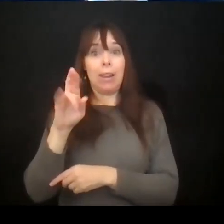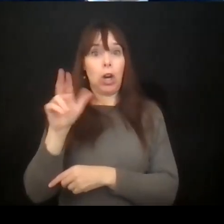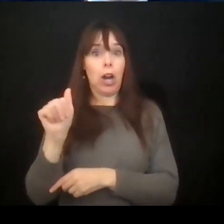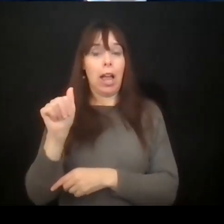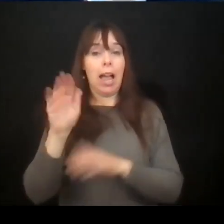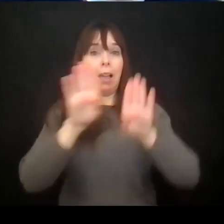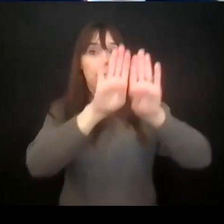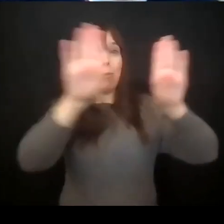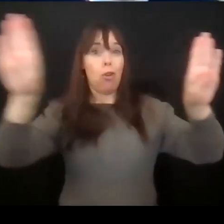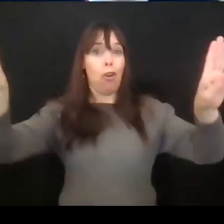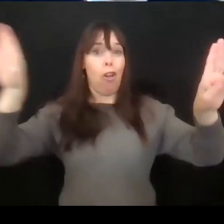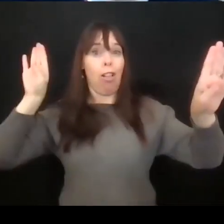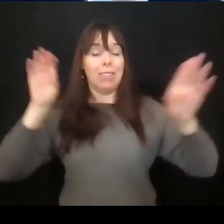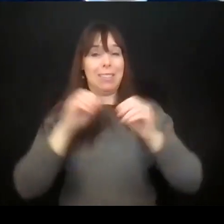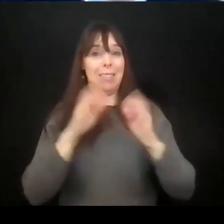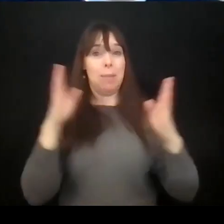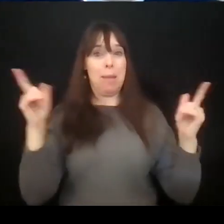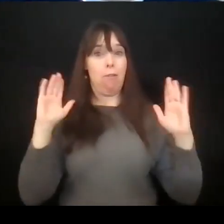murals,